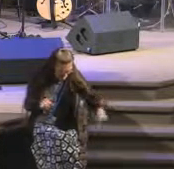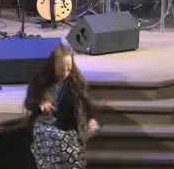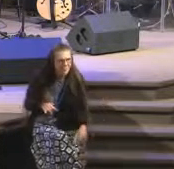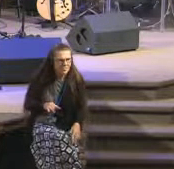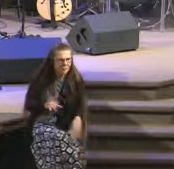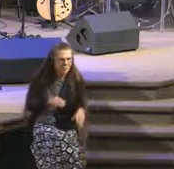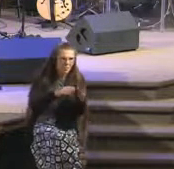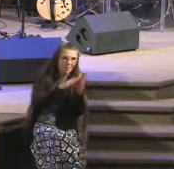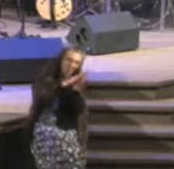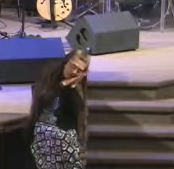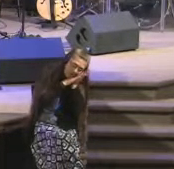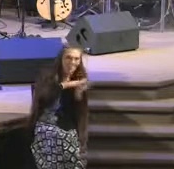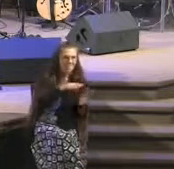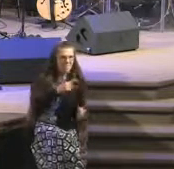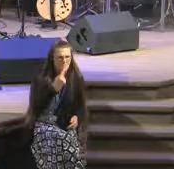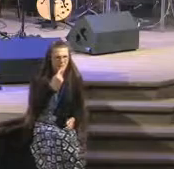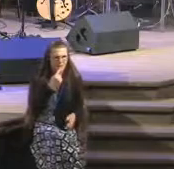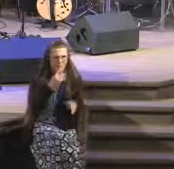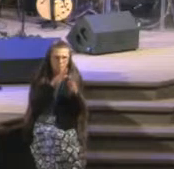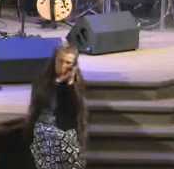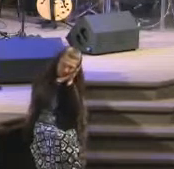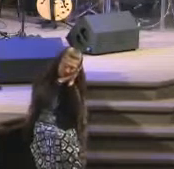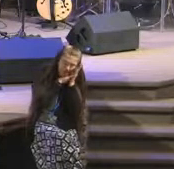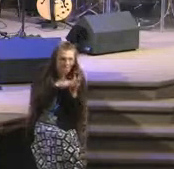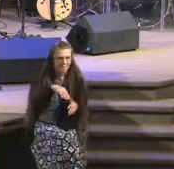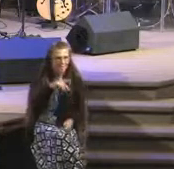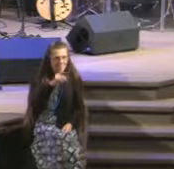sleep. Man, my mouth went to sleep. Tastes like